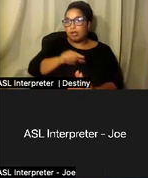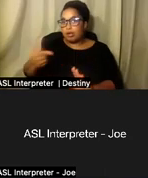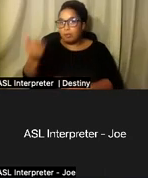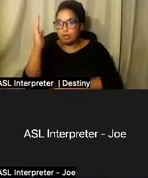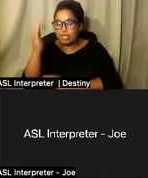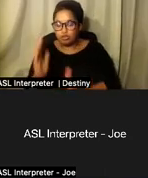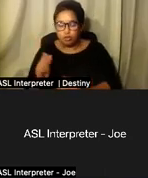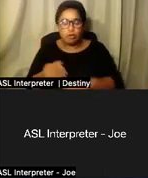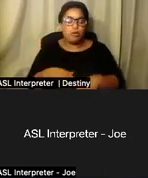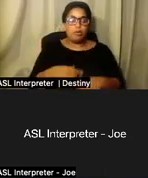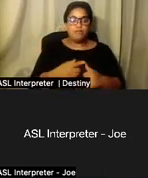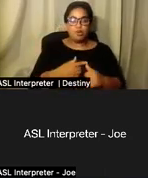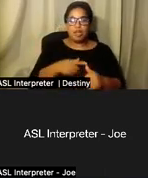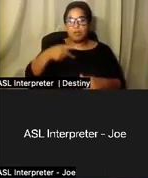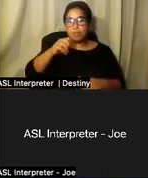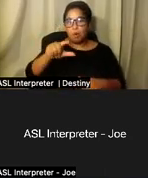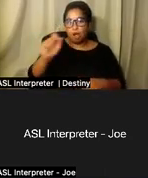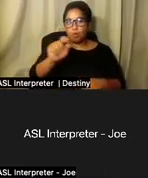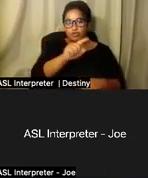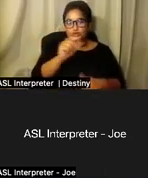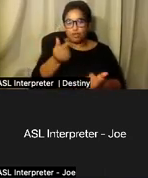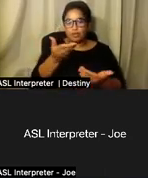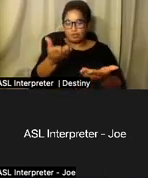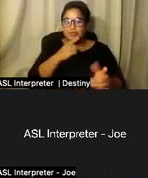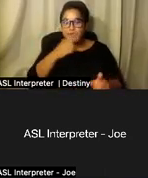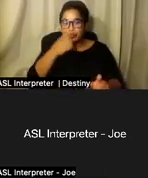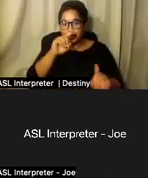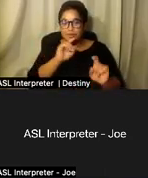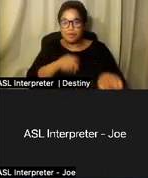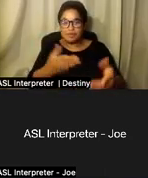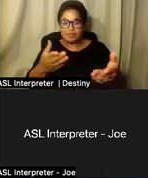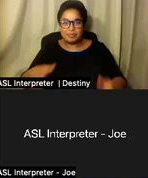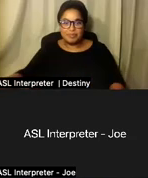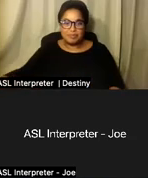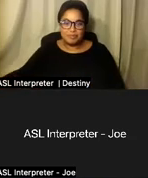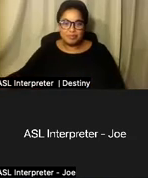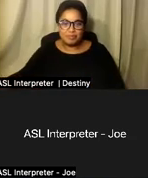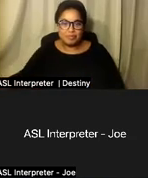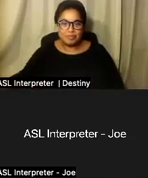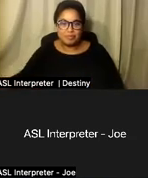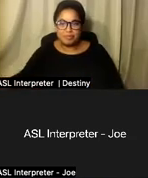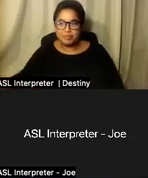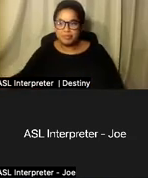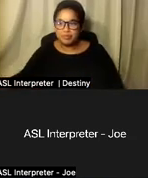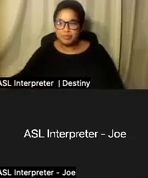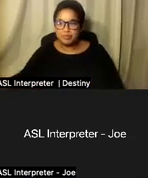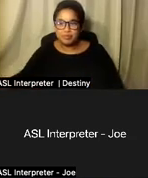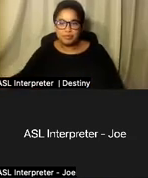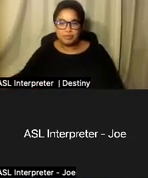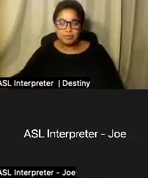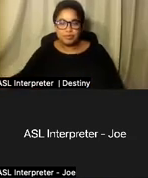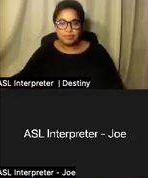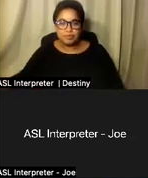have a poll question I'm going to ask you, and this should come up on your screen, and you can choose the answers.